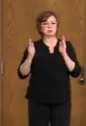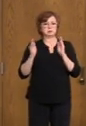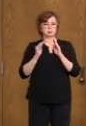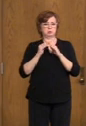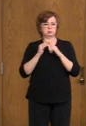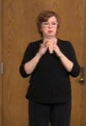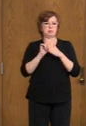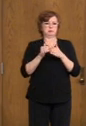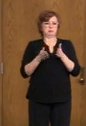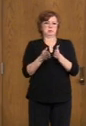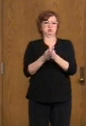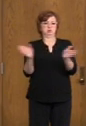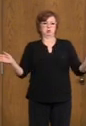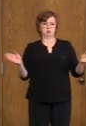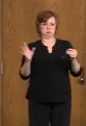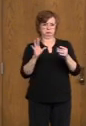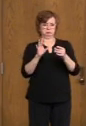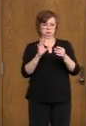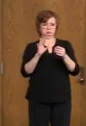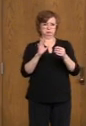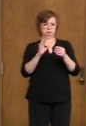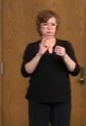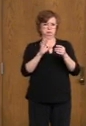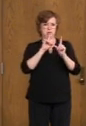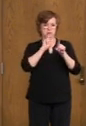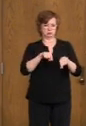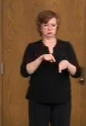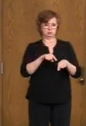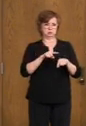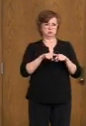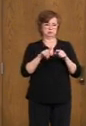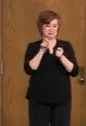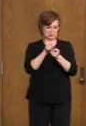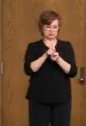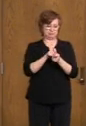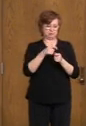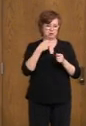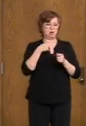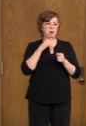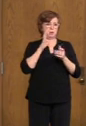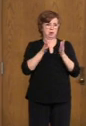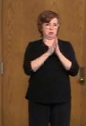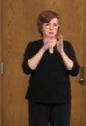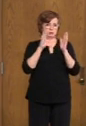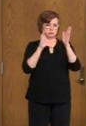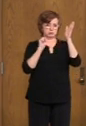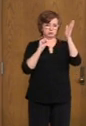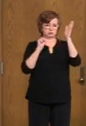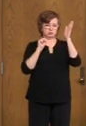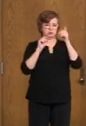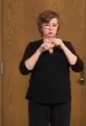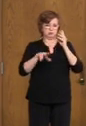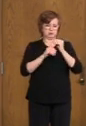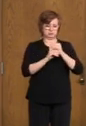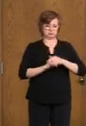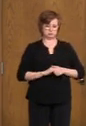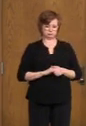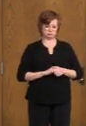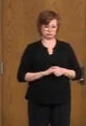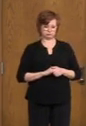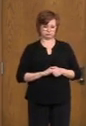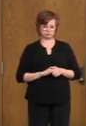for allocation, and I'll ask Scott if you'd like to add to that. So just to reiterate what Dr.